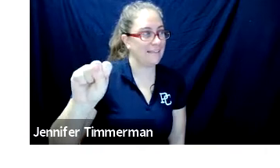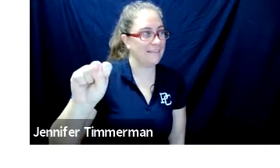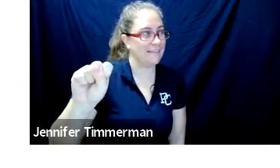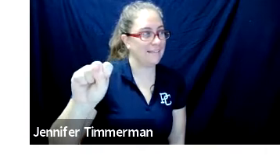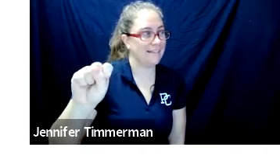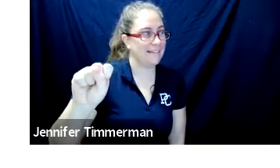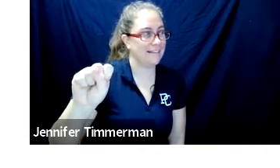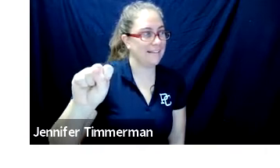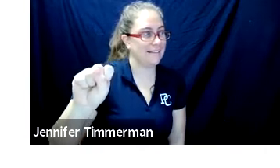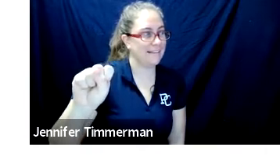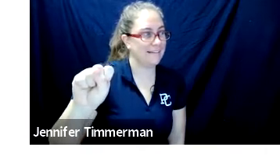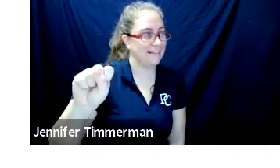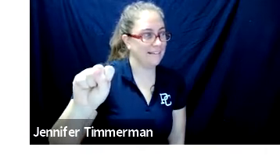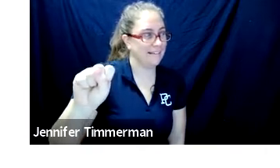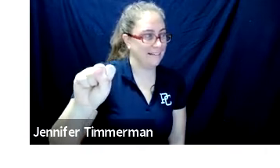S.